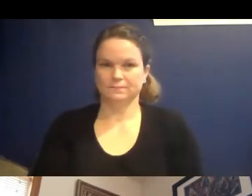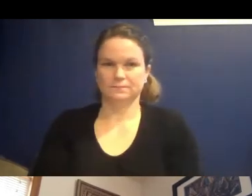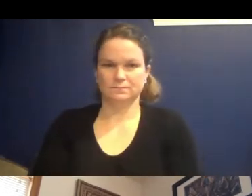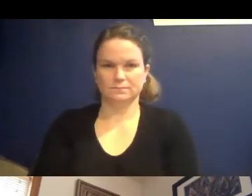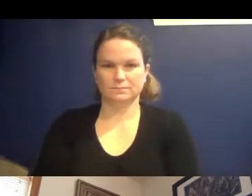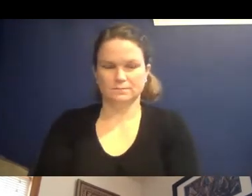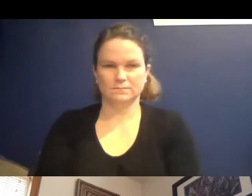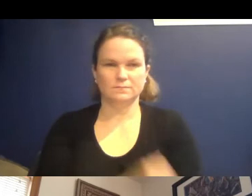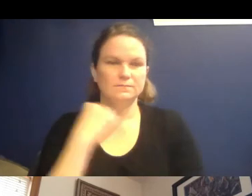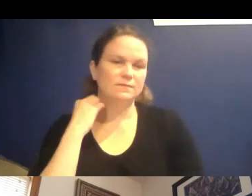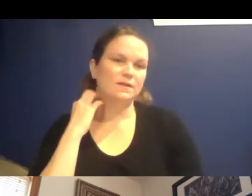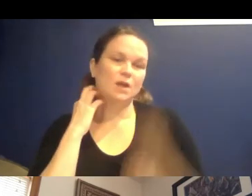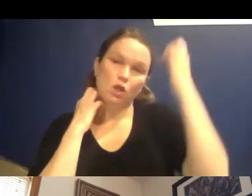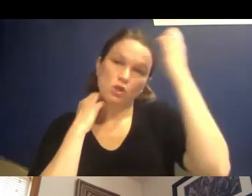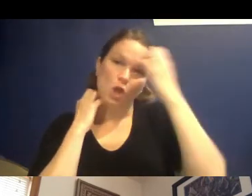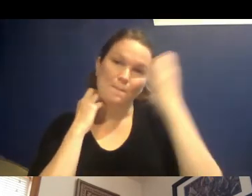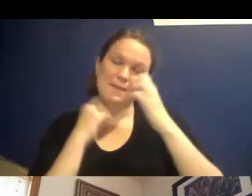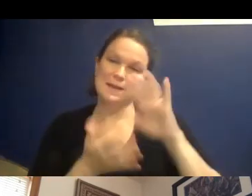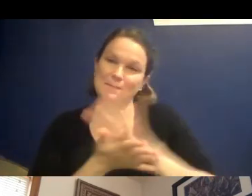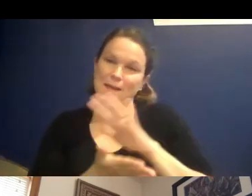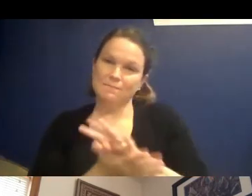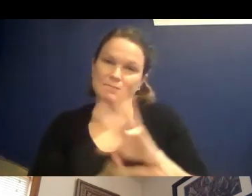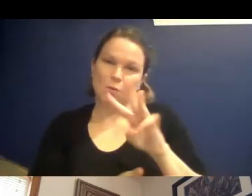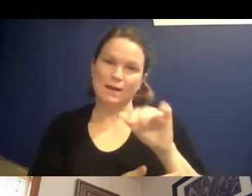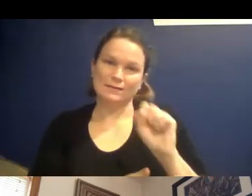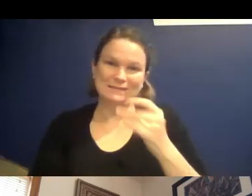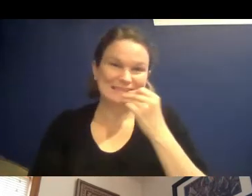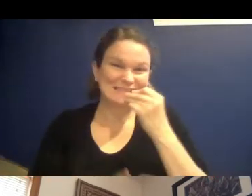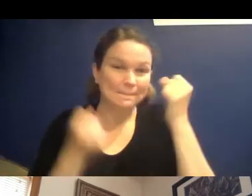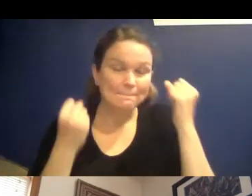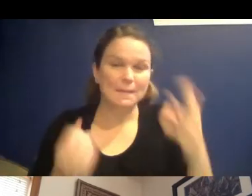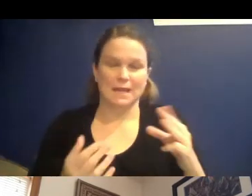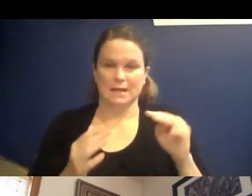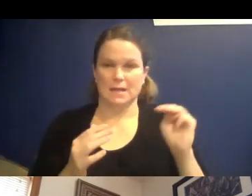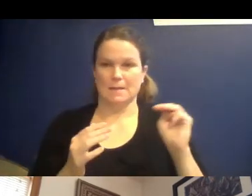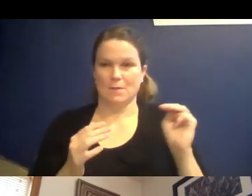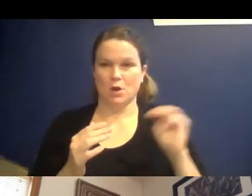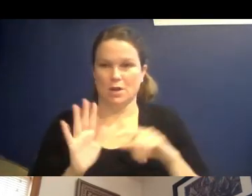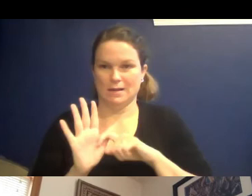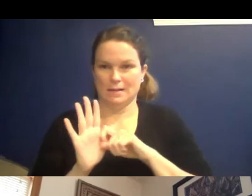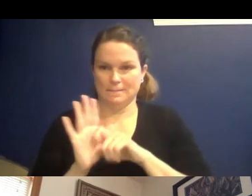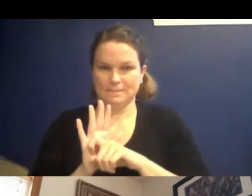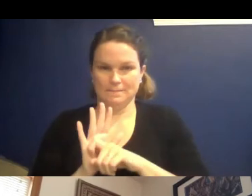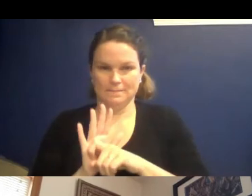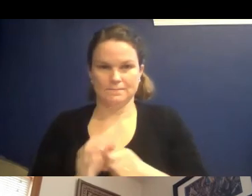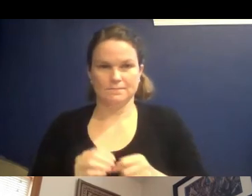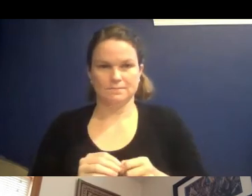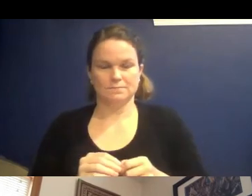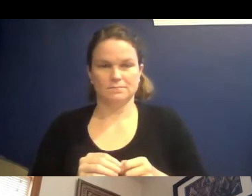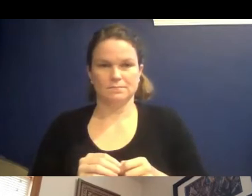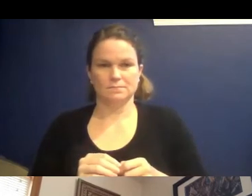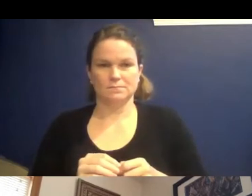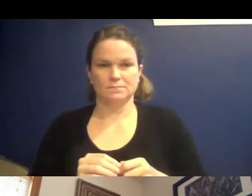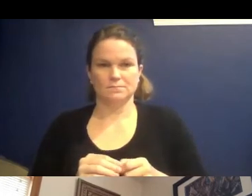The European paper wasp was responsible for eating large numbers of monarch caterpillars. This was a wasp on a sunflower in my